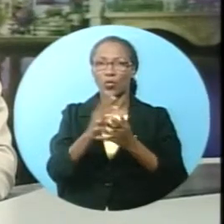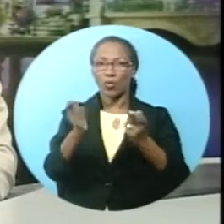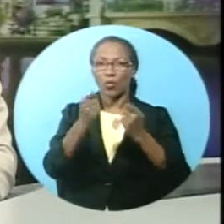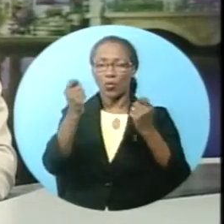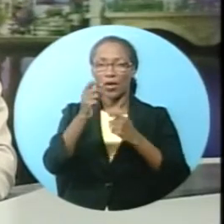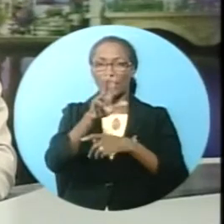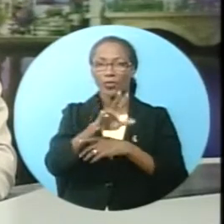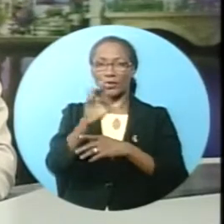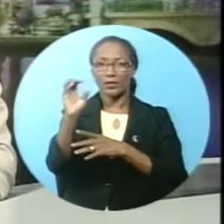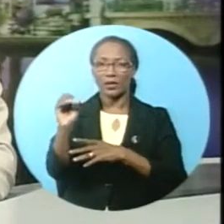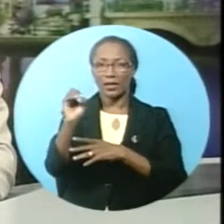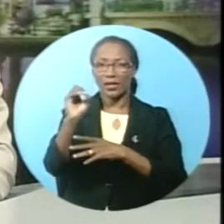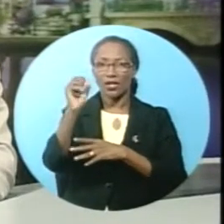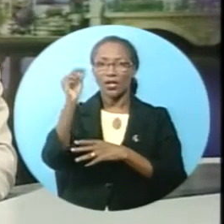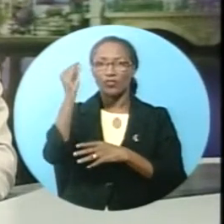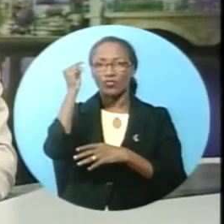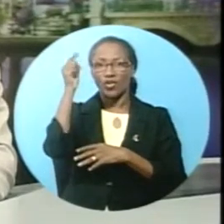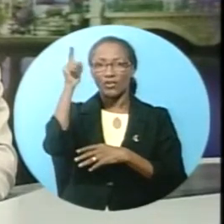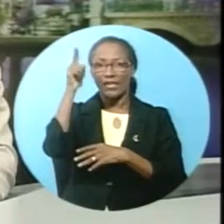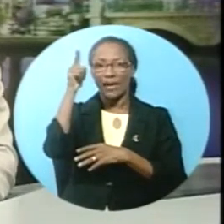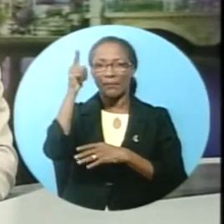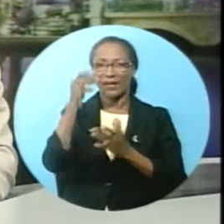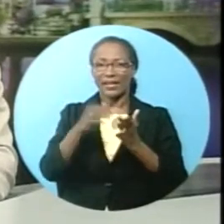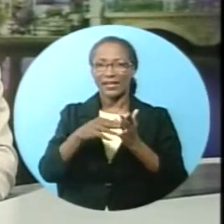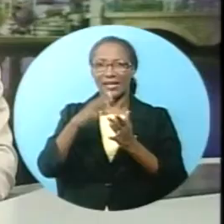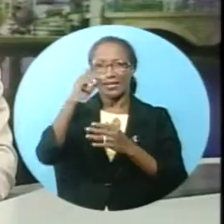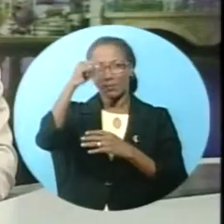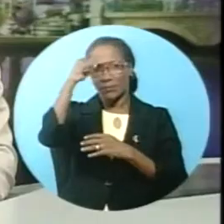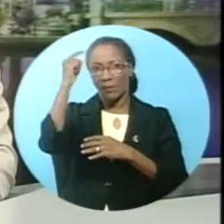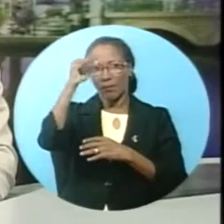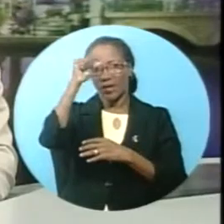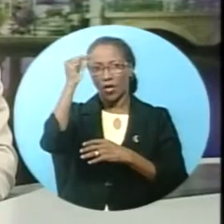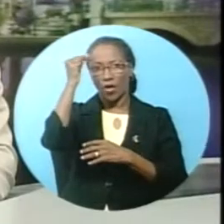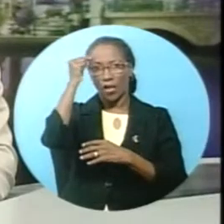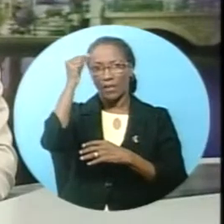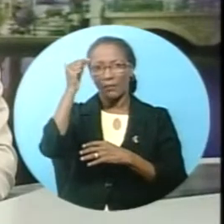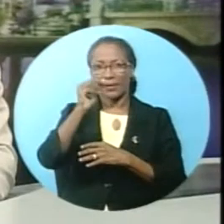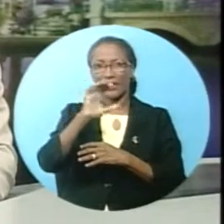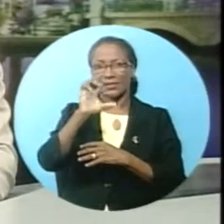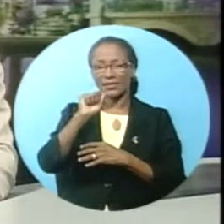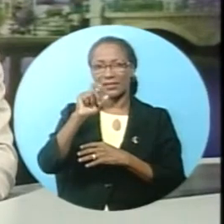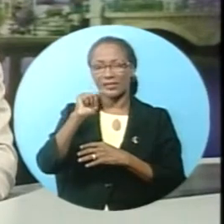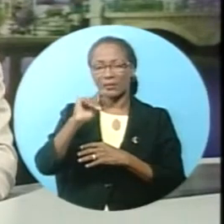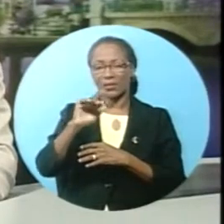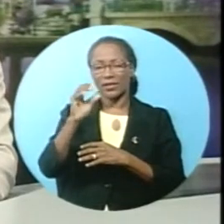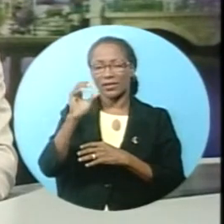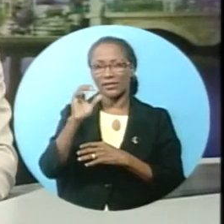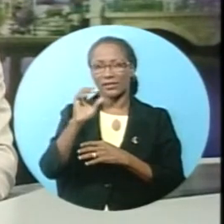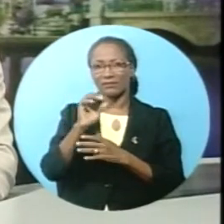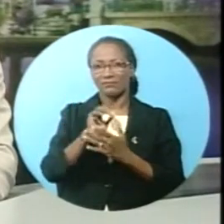Lamin getting past Blackman and Gollop, and St. Cyprian's, they defeated Hildeskeen. Anne-Marie Burke was there.